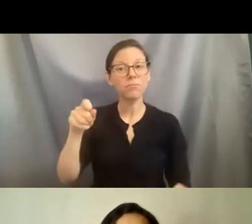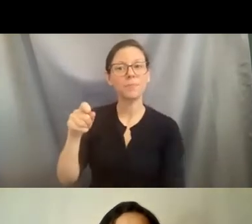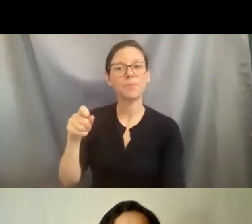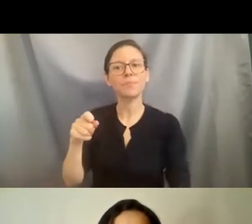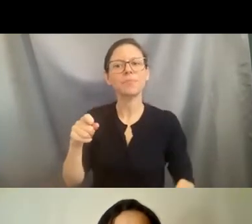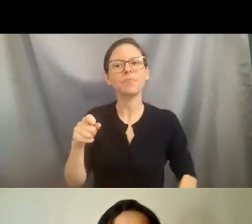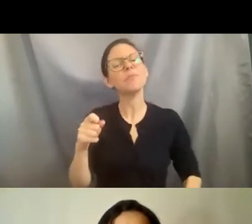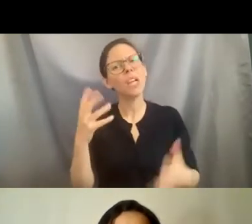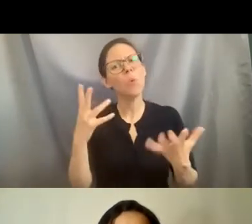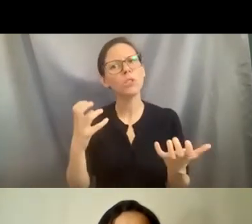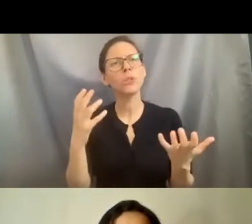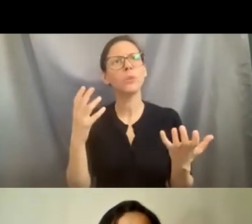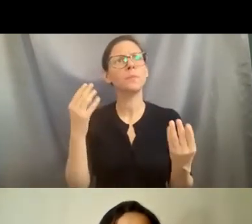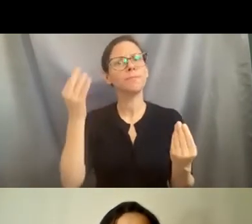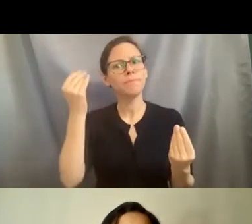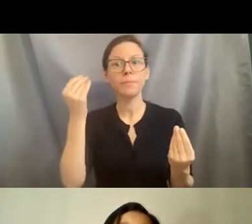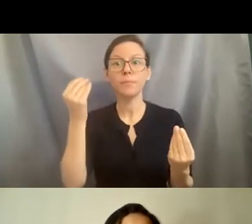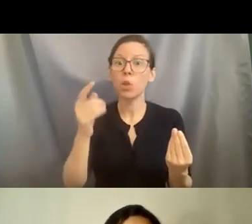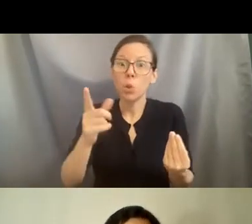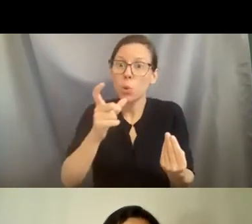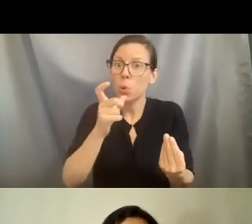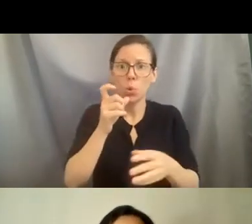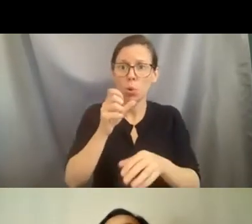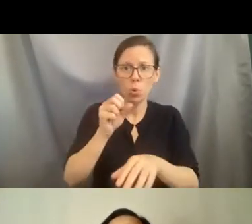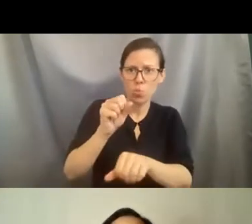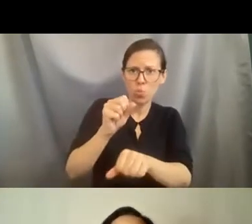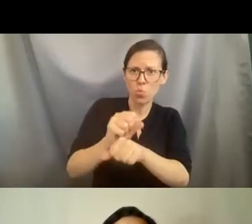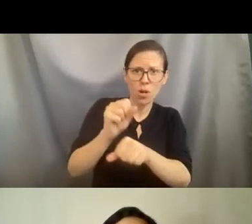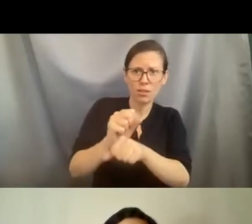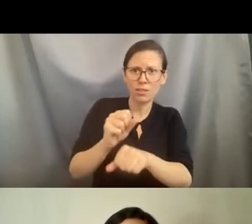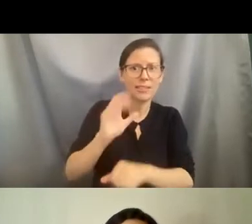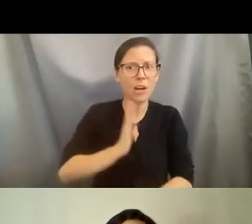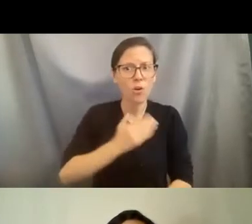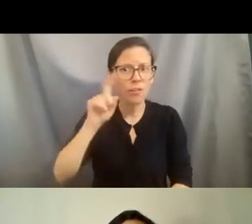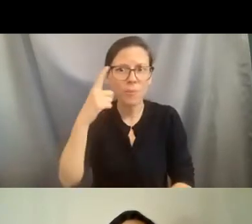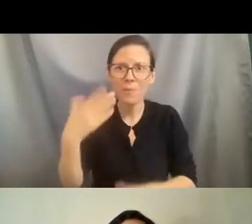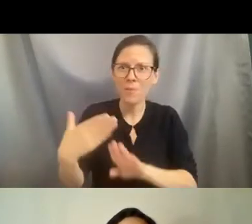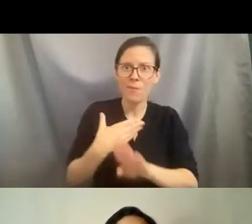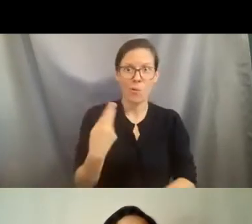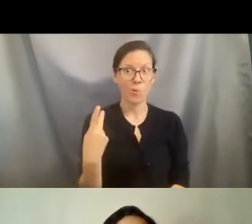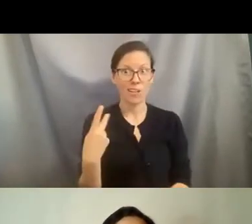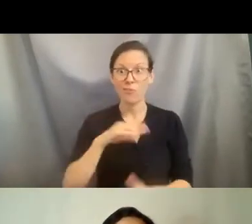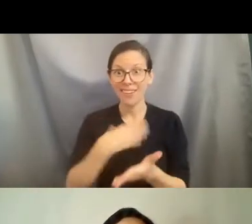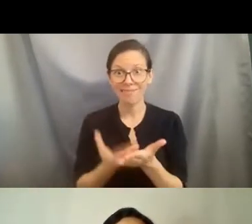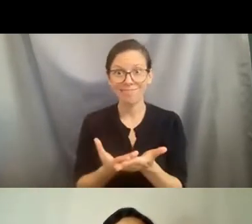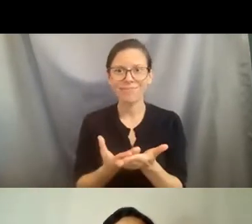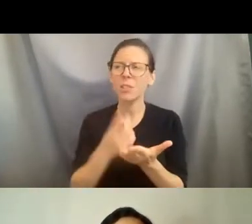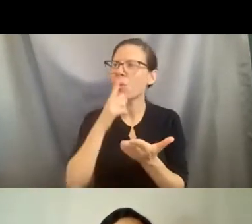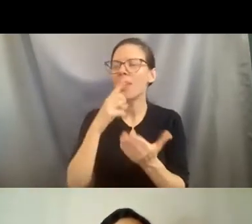about those who served before we even got there and how it's always been a battle to make sure that